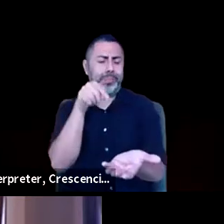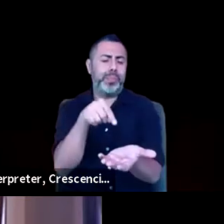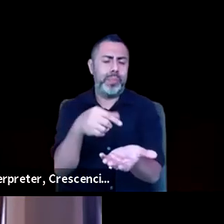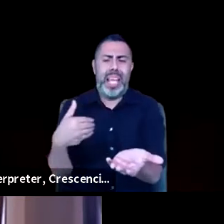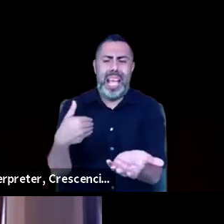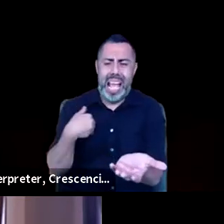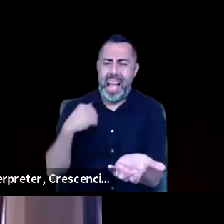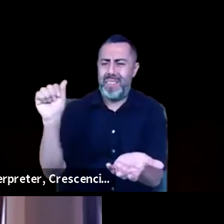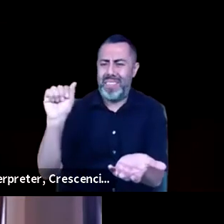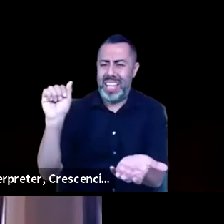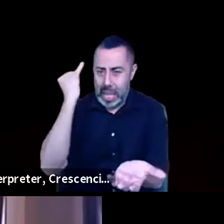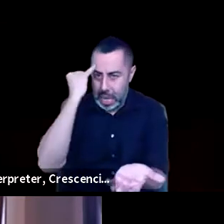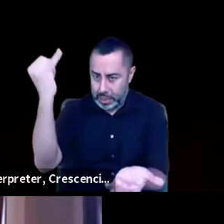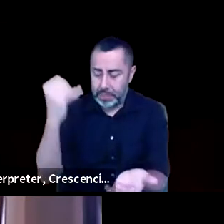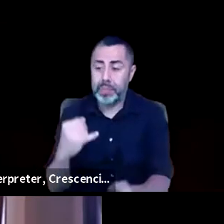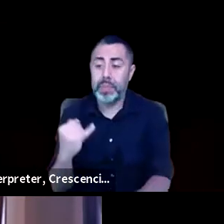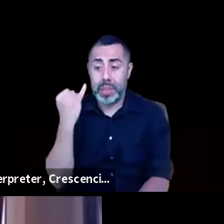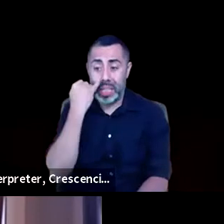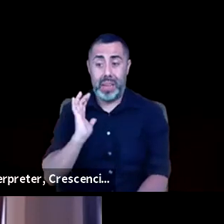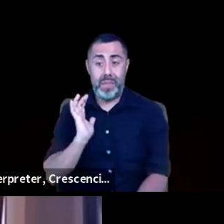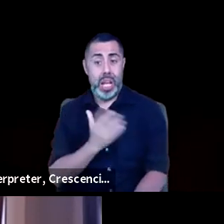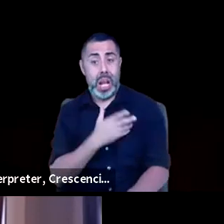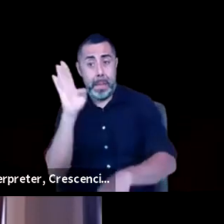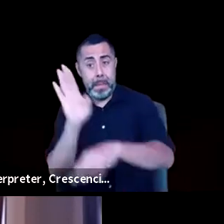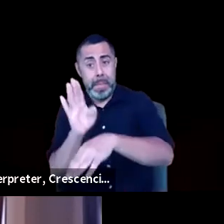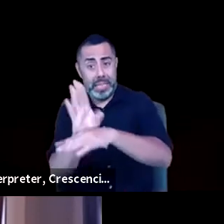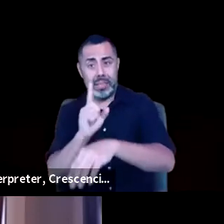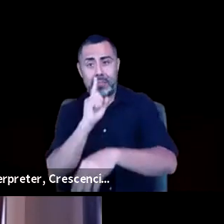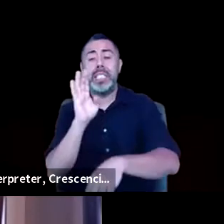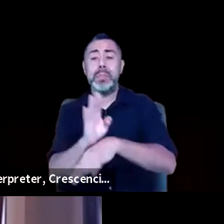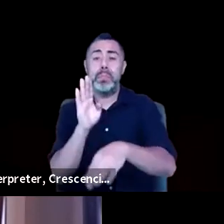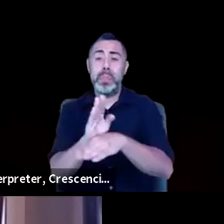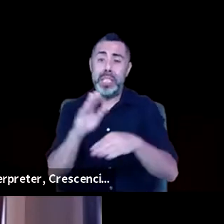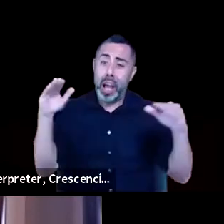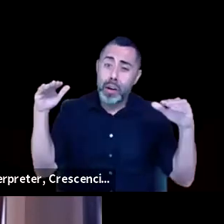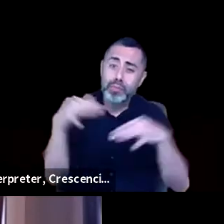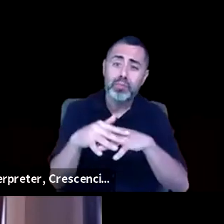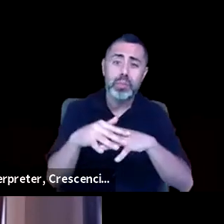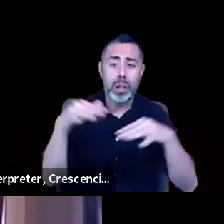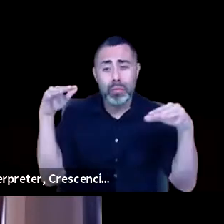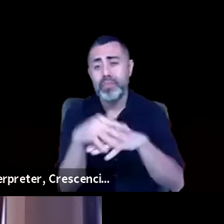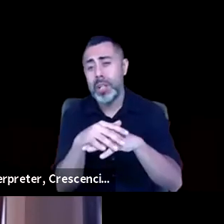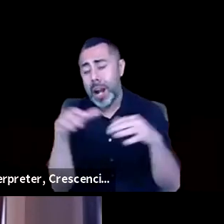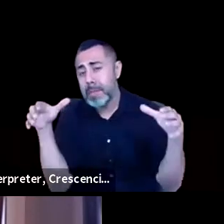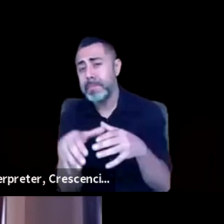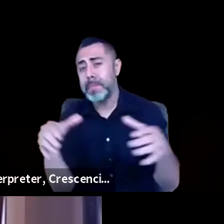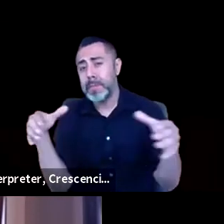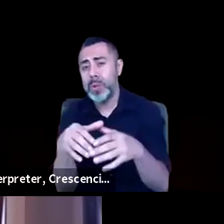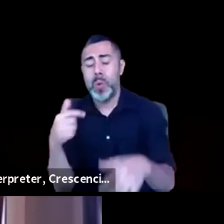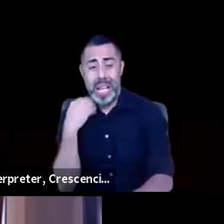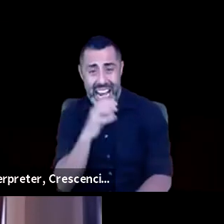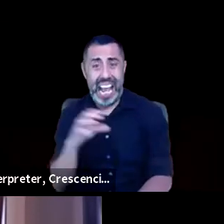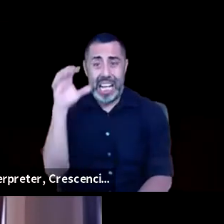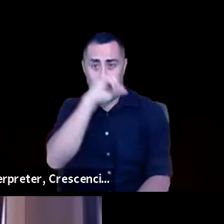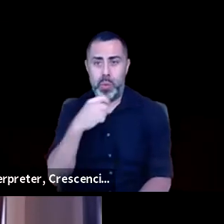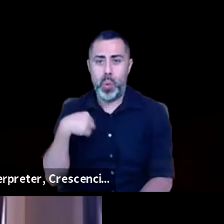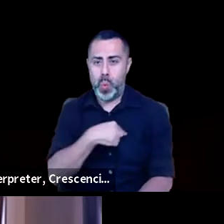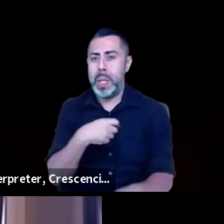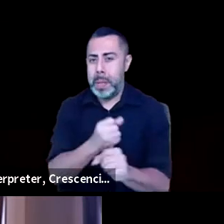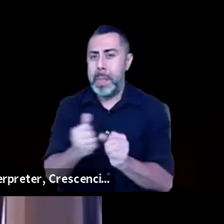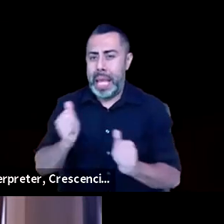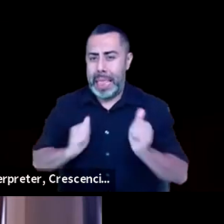if we are in the business of gathering, if we are, we assume that we are theater makers, and everybody sort of like puts that